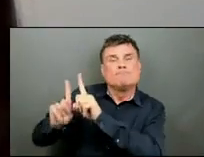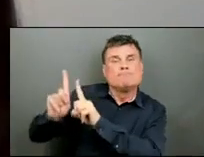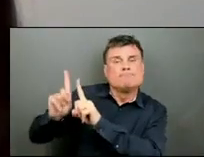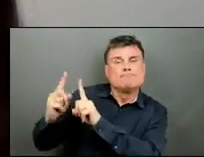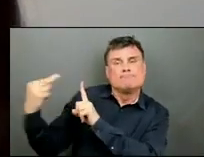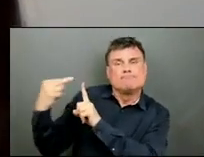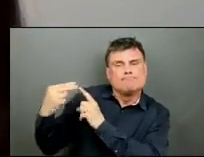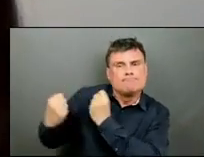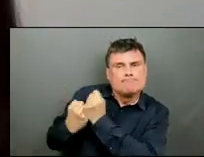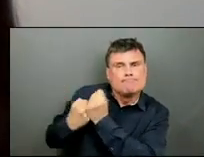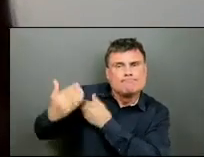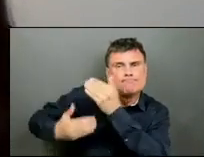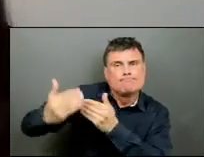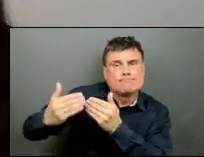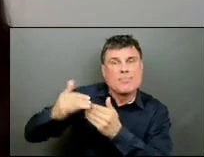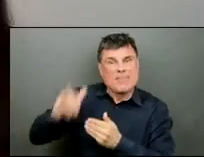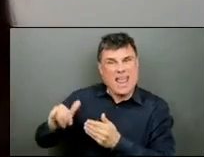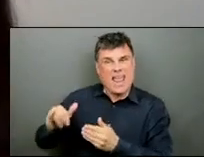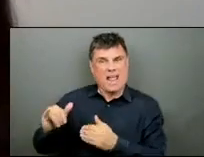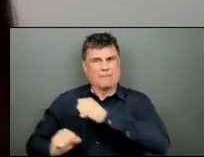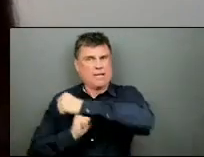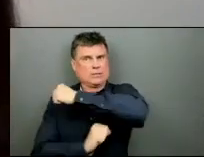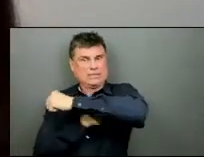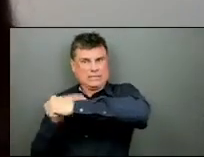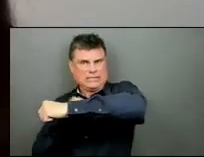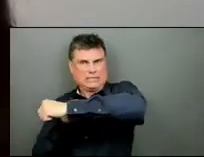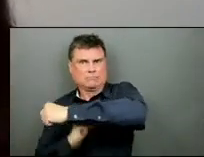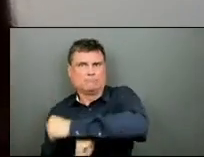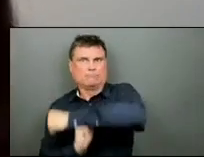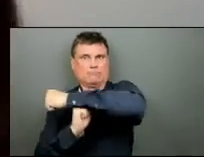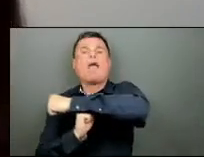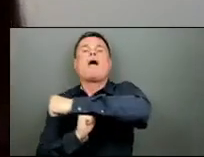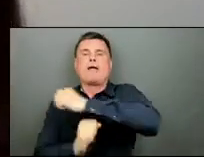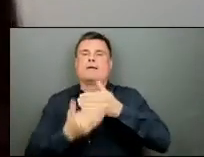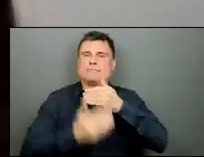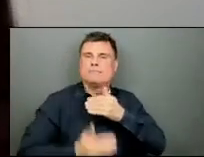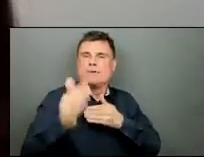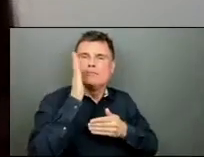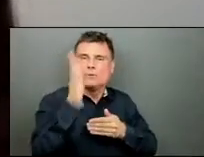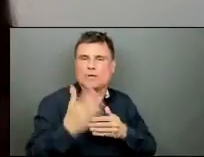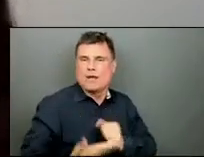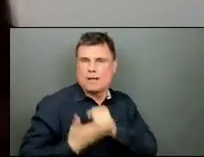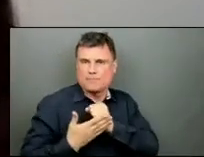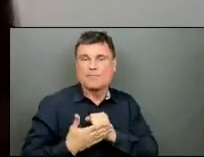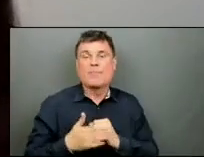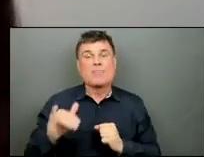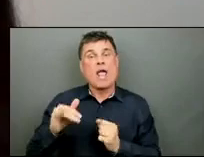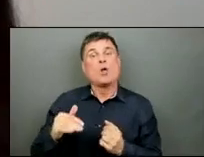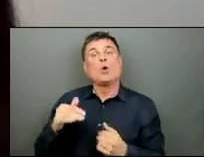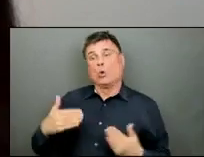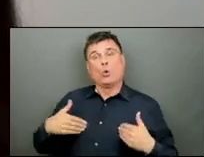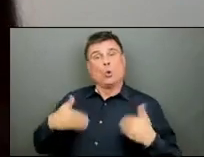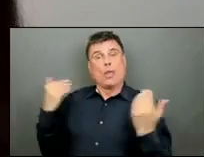next chapter. I can absolutely vouch for youth employment opportunities in the BC Public Service, and I strongly encourage people to take a look at the new